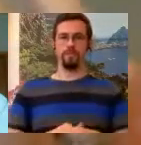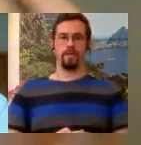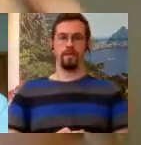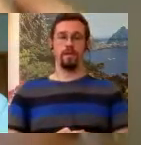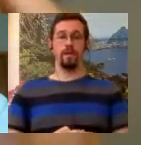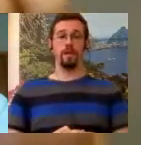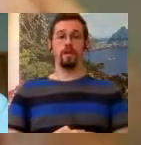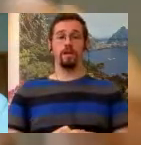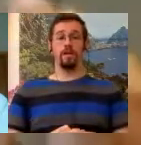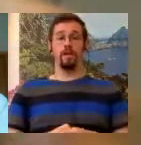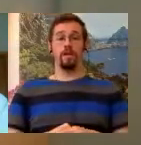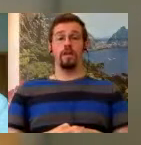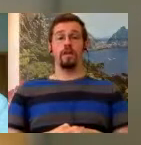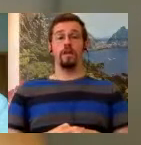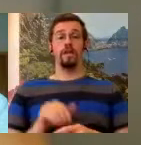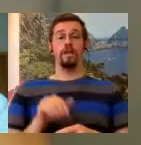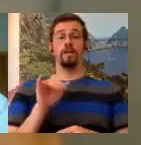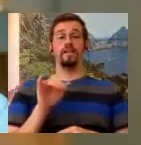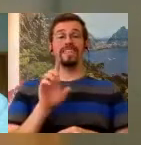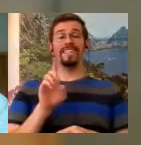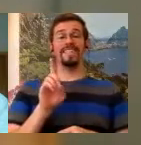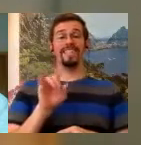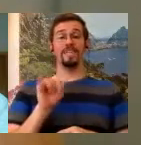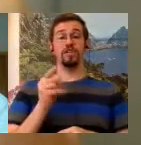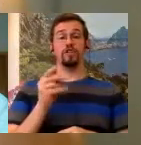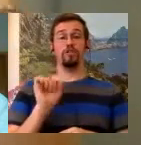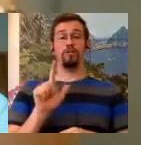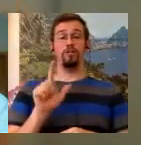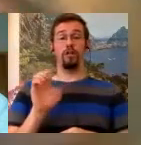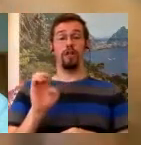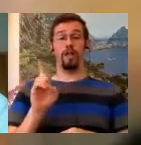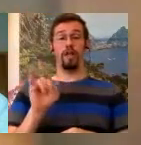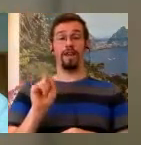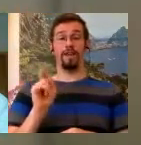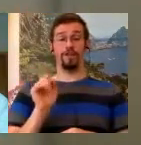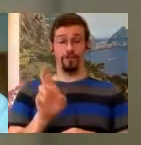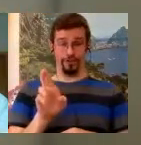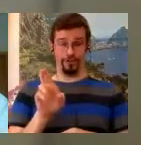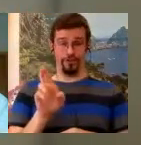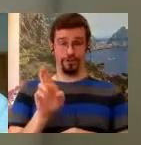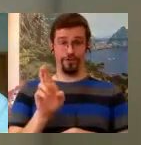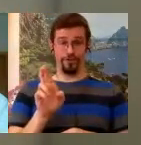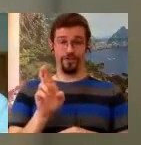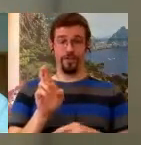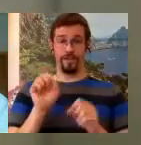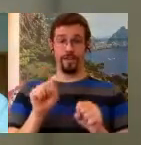Such digital editors have much. Please next.